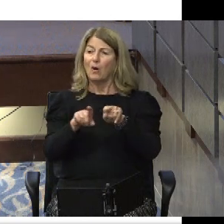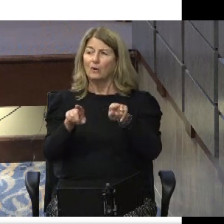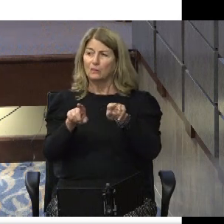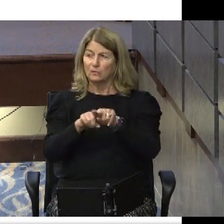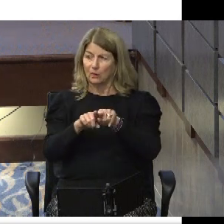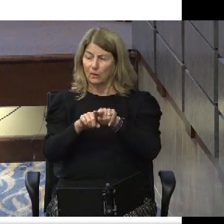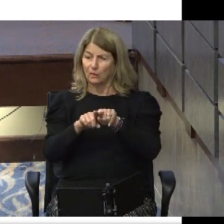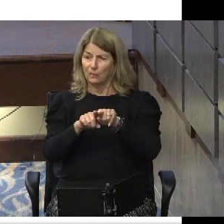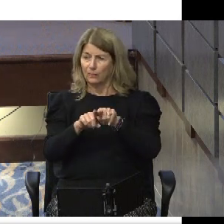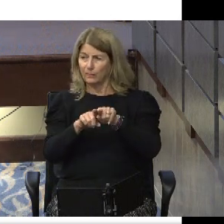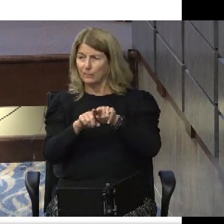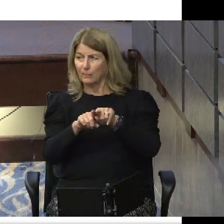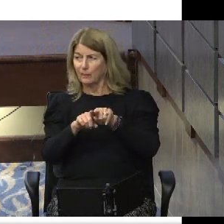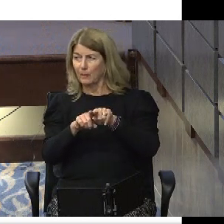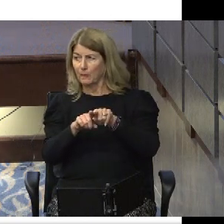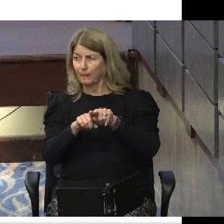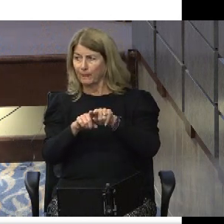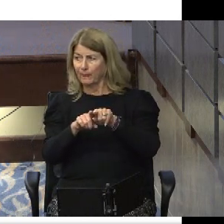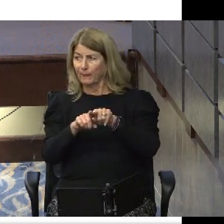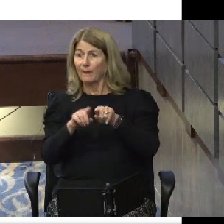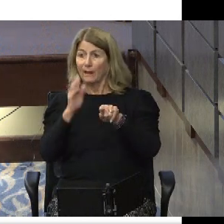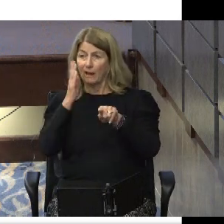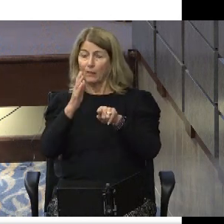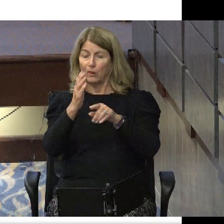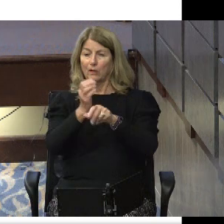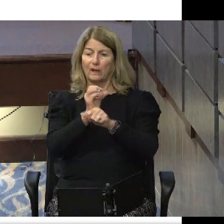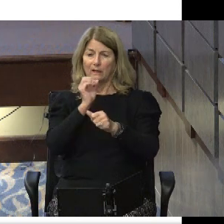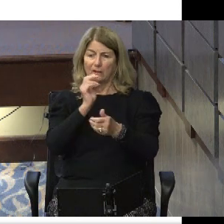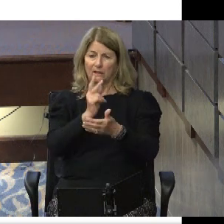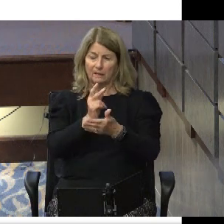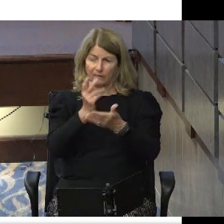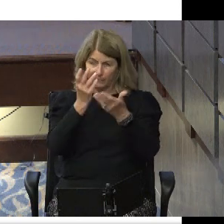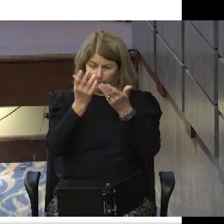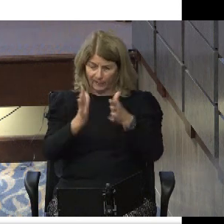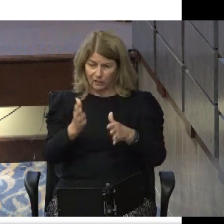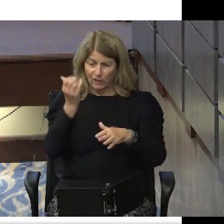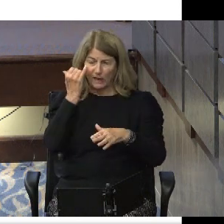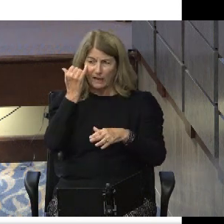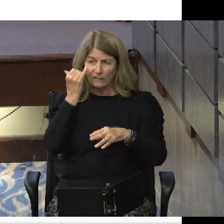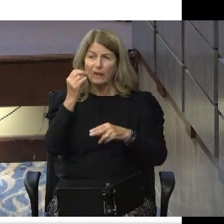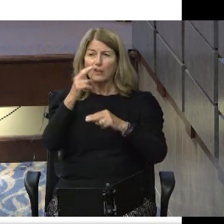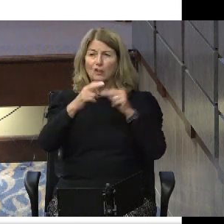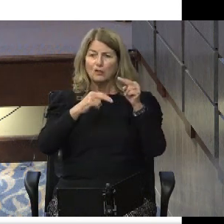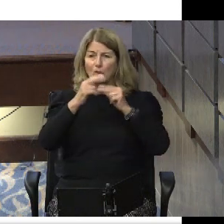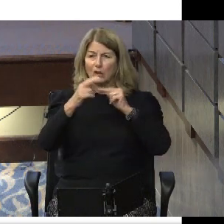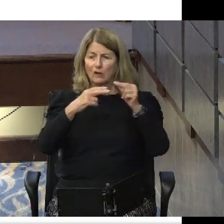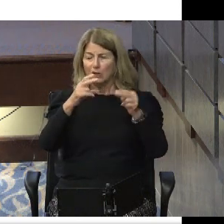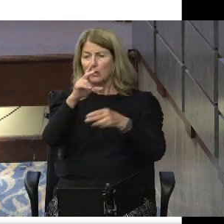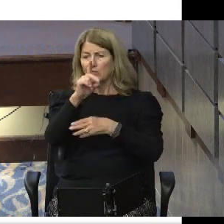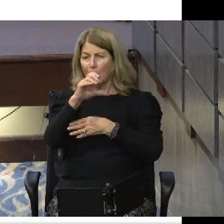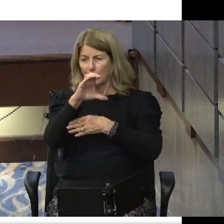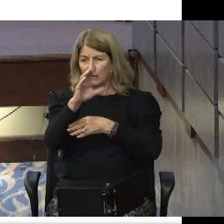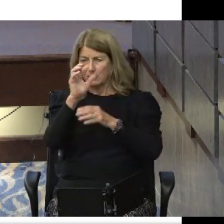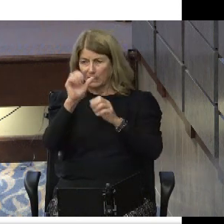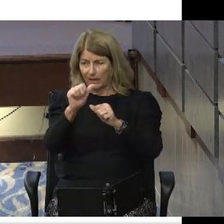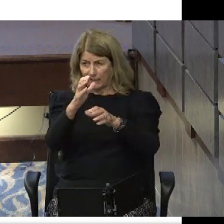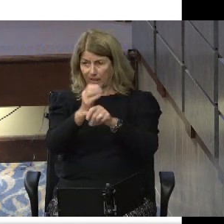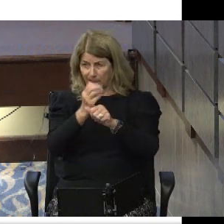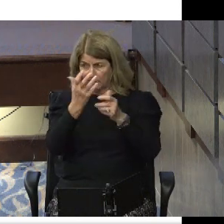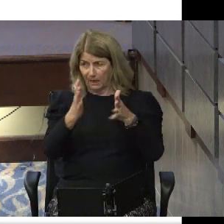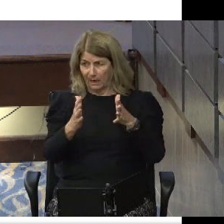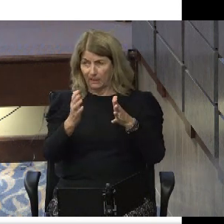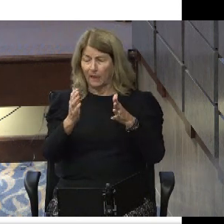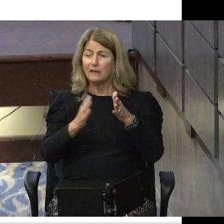get done, if the construction documents can be brought up, at that point we'll develop with the contractor